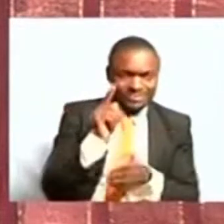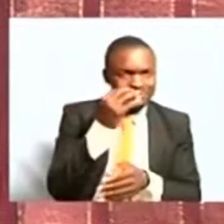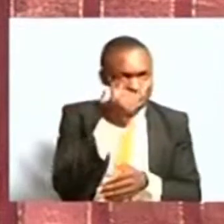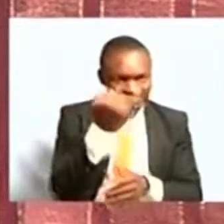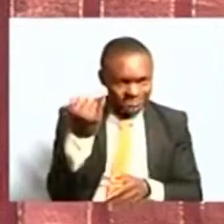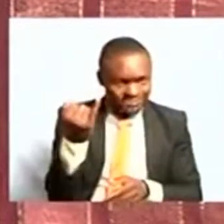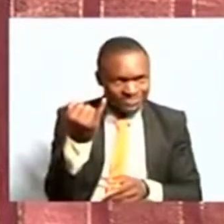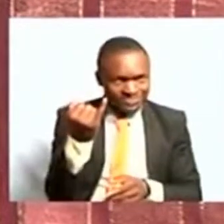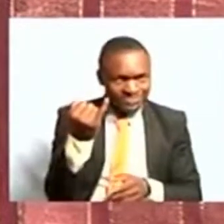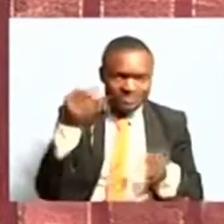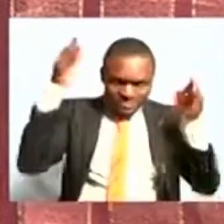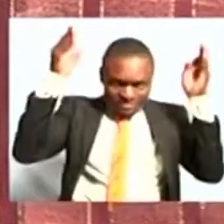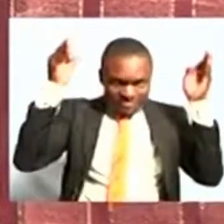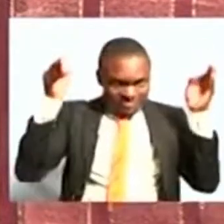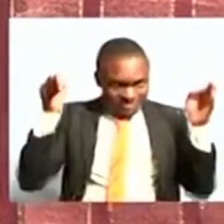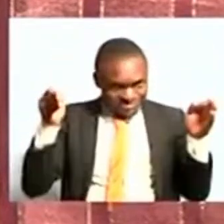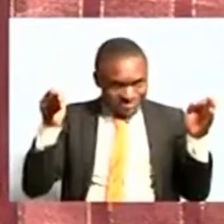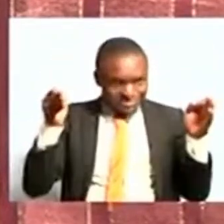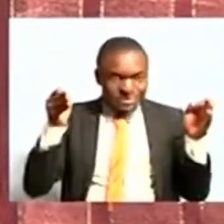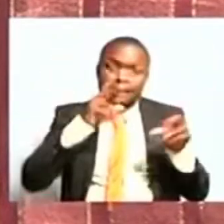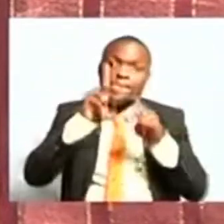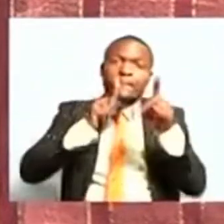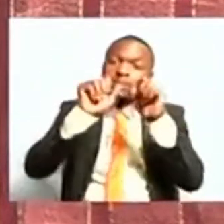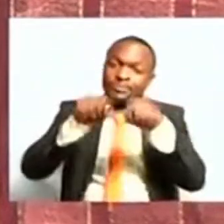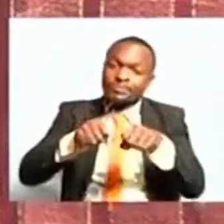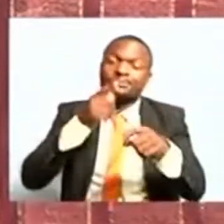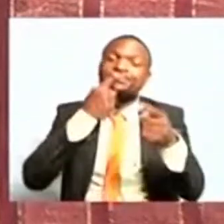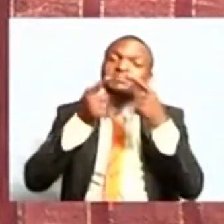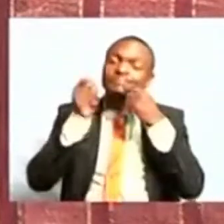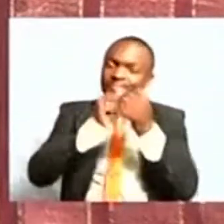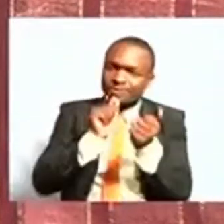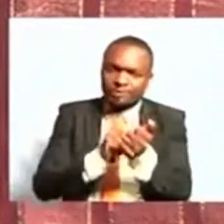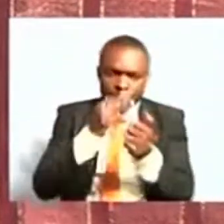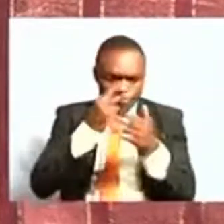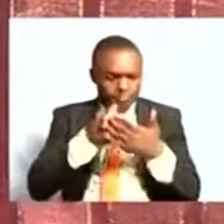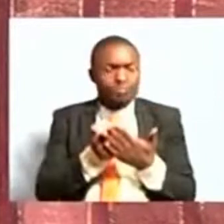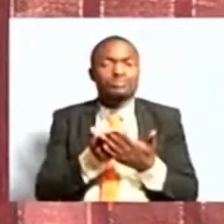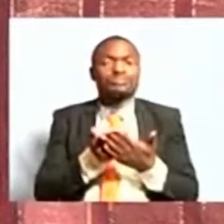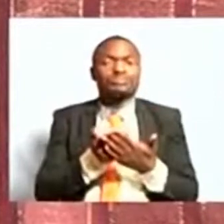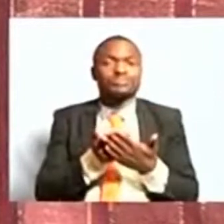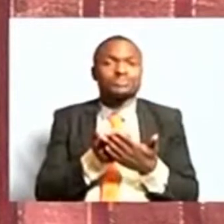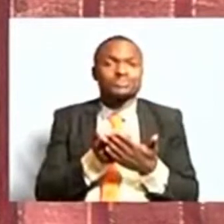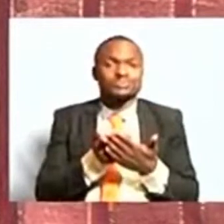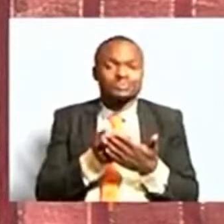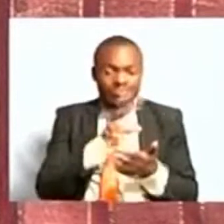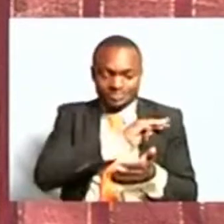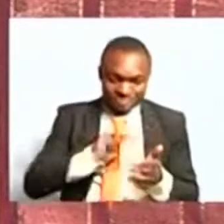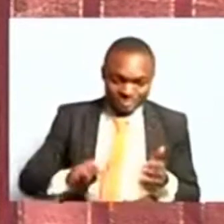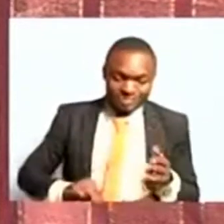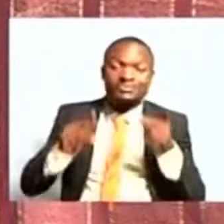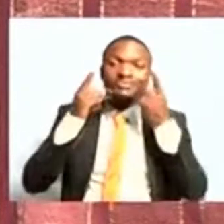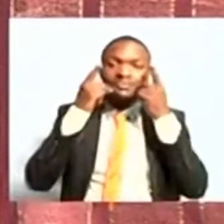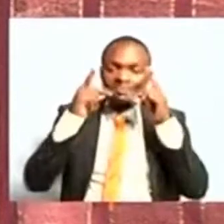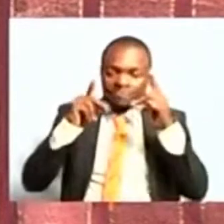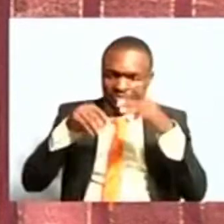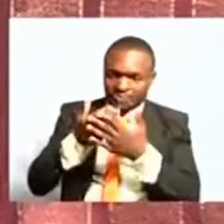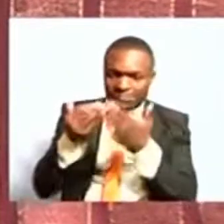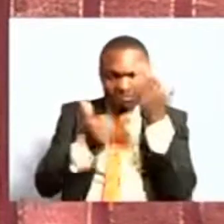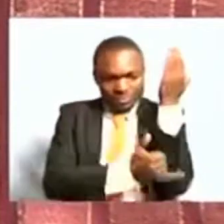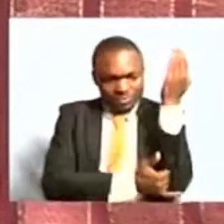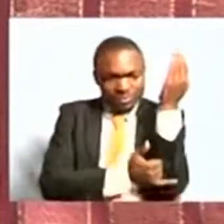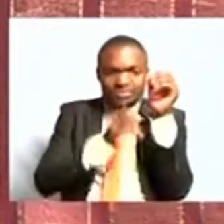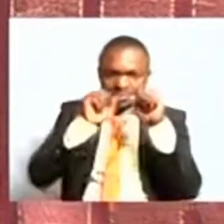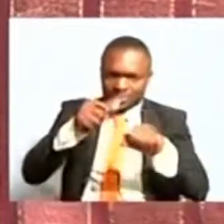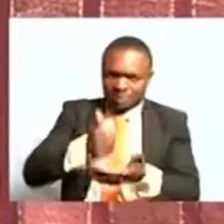the aspect of justice, so that people should be talking about it, and we see how members of the public, how our country can be